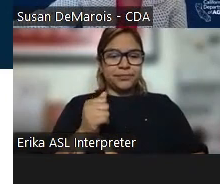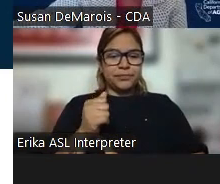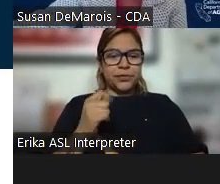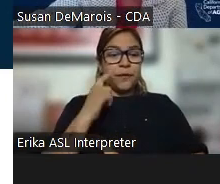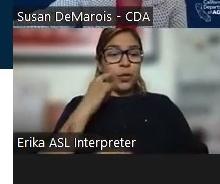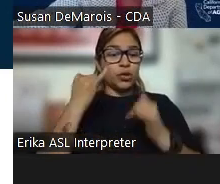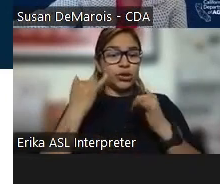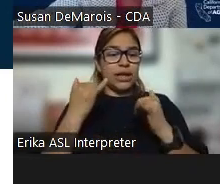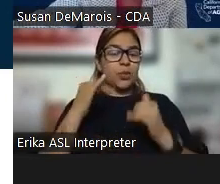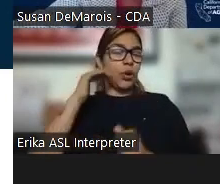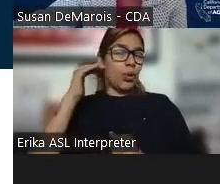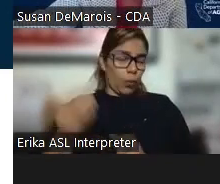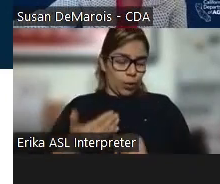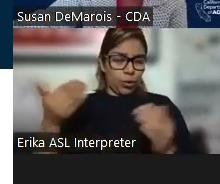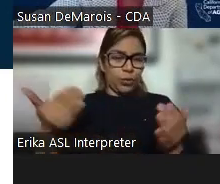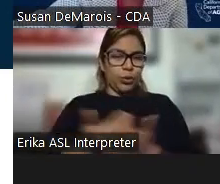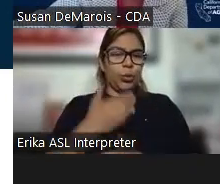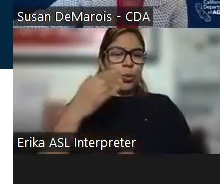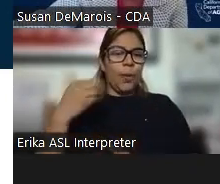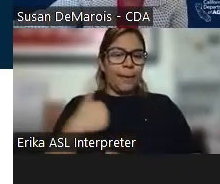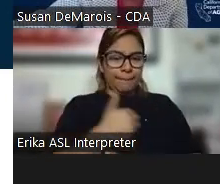we welcome a new member to this committee.